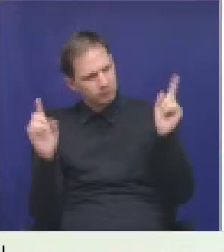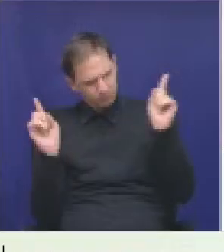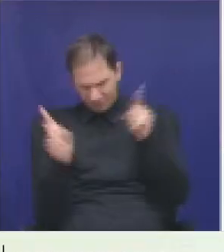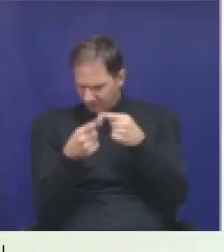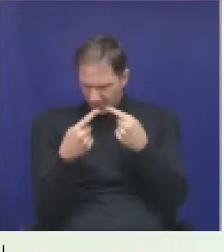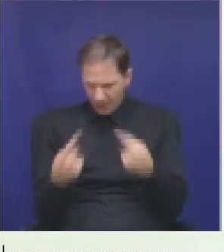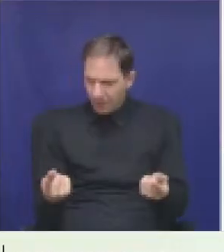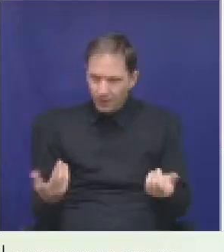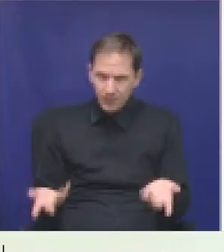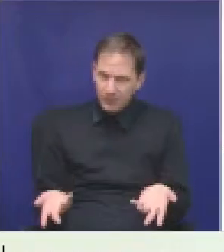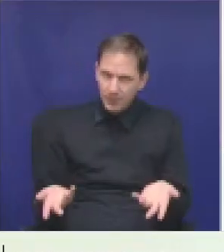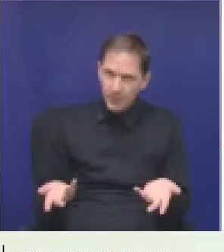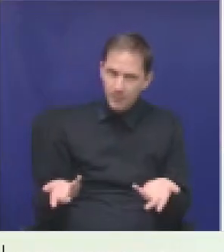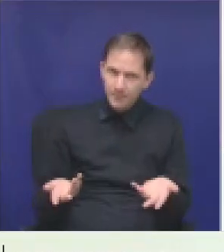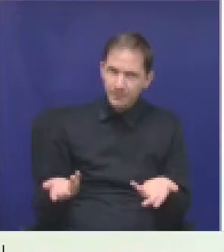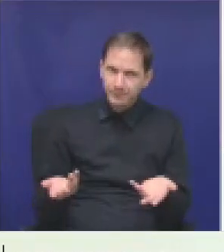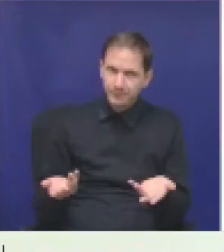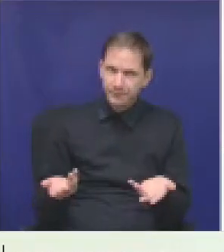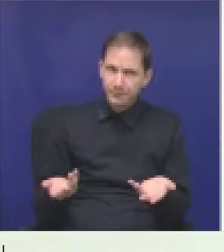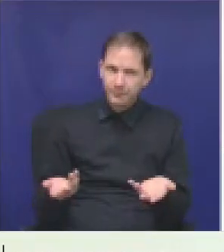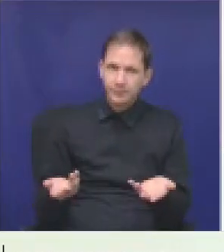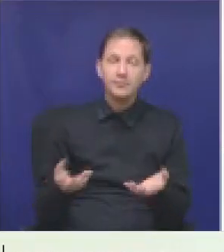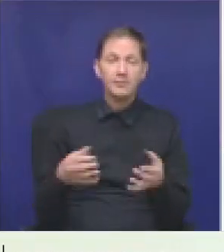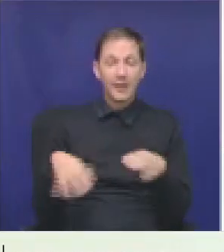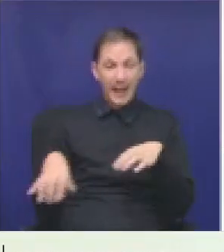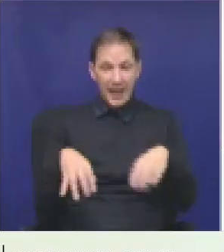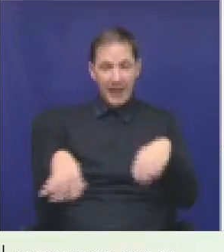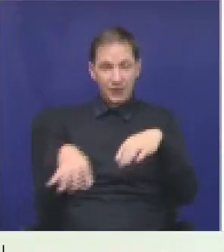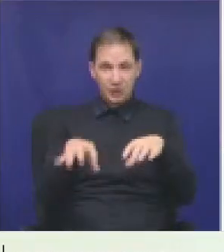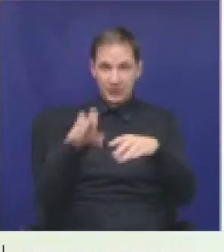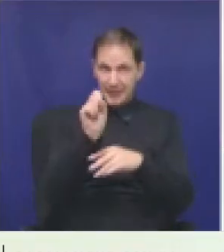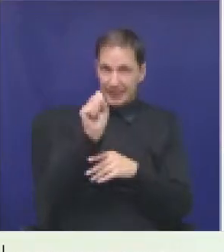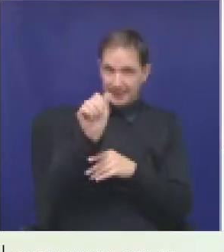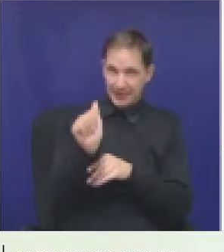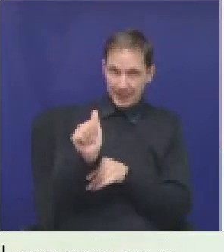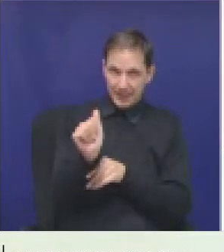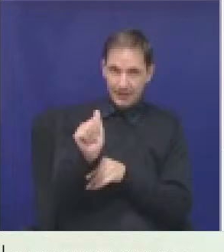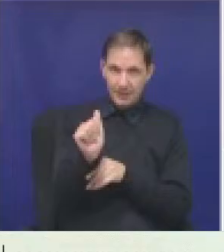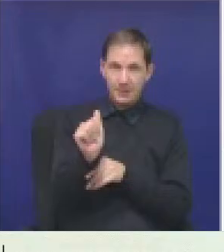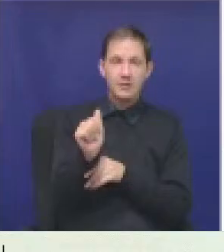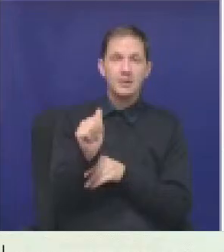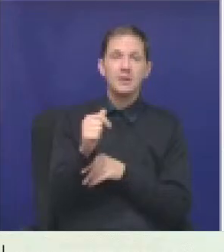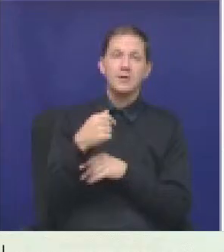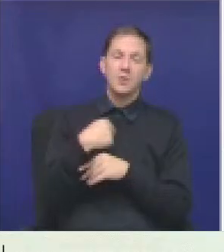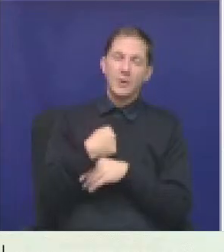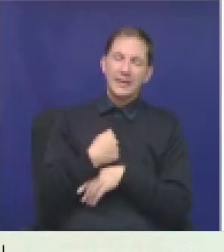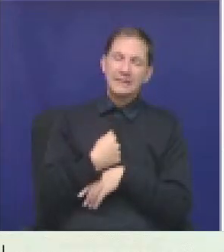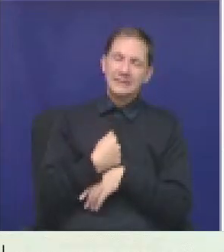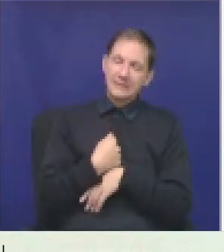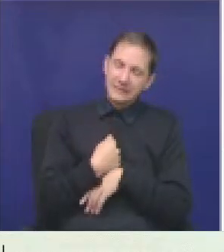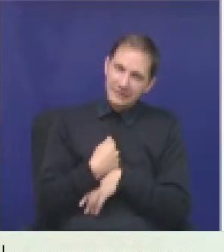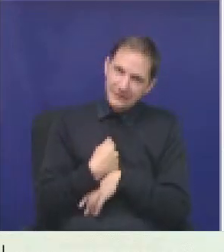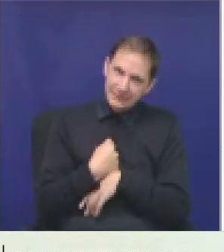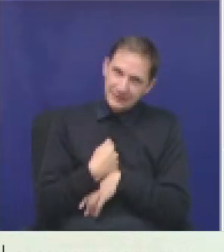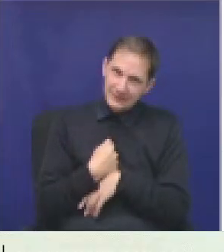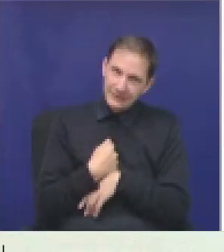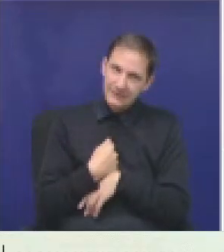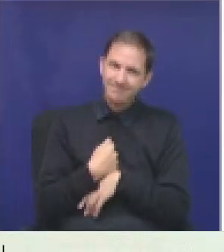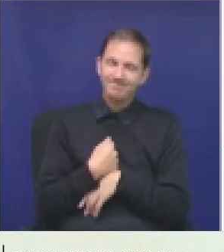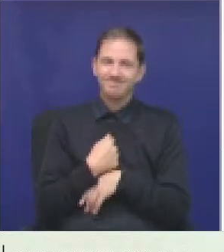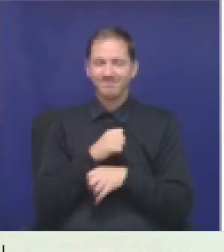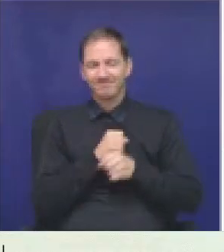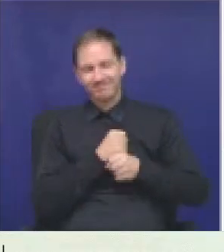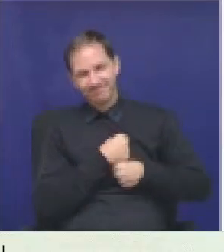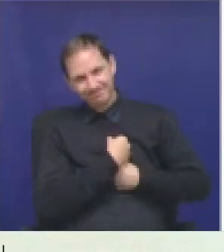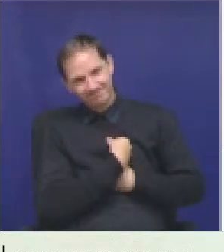that. So as Action SA, it is with a painful heart that we will